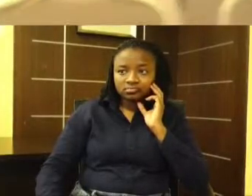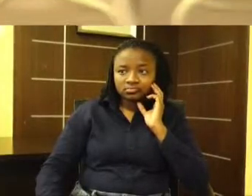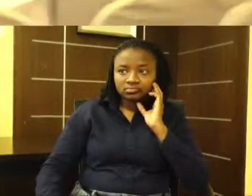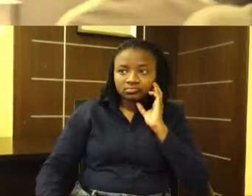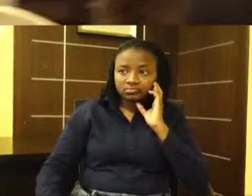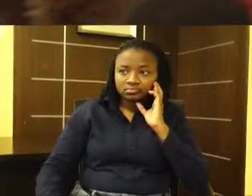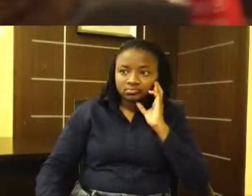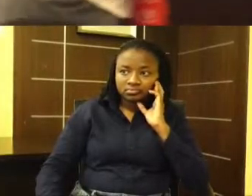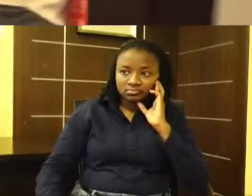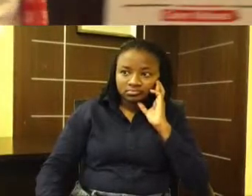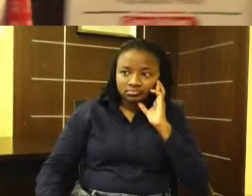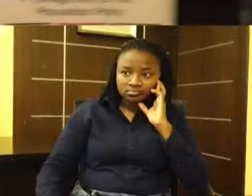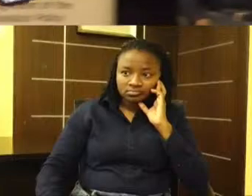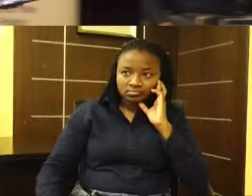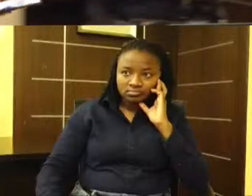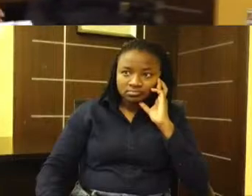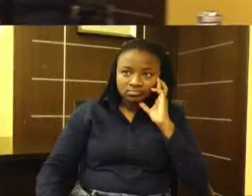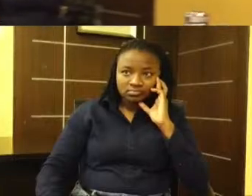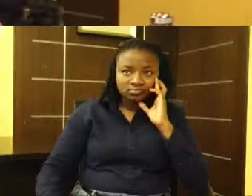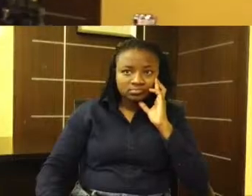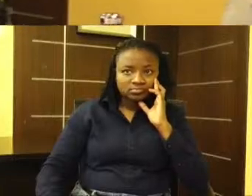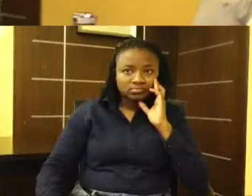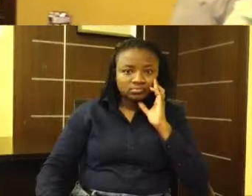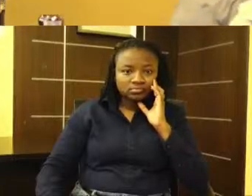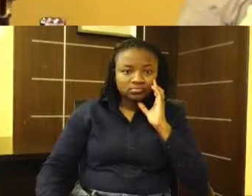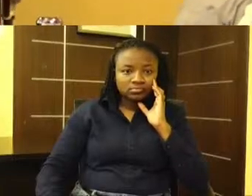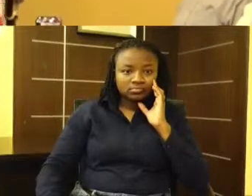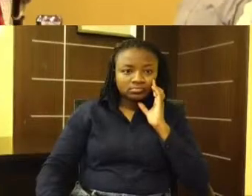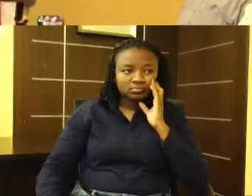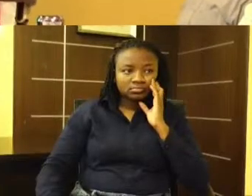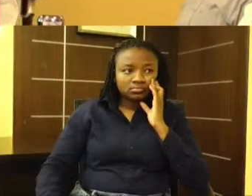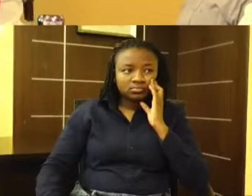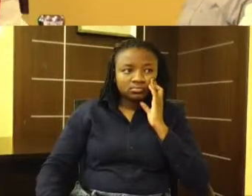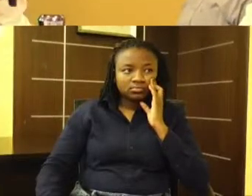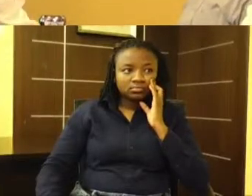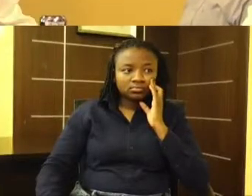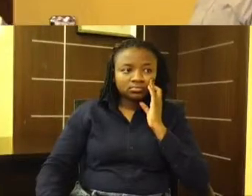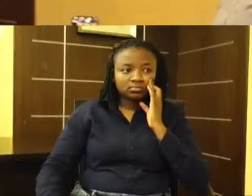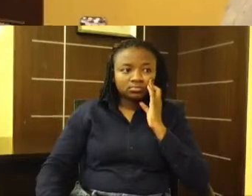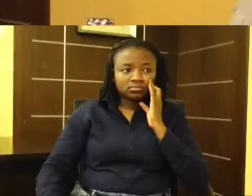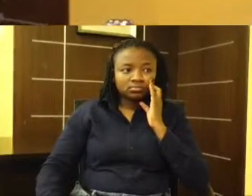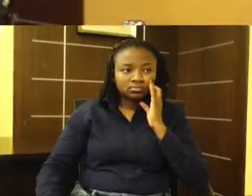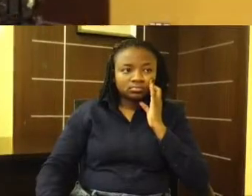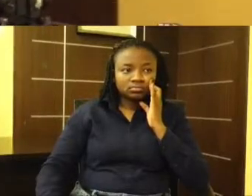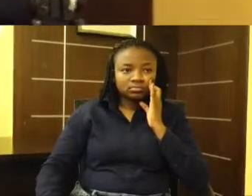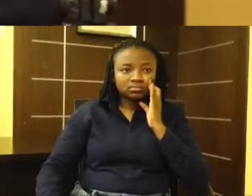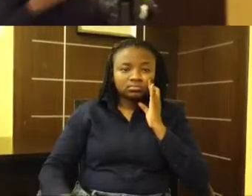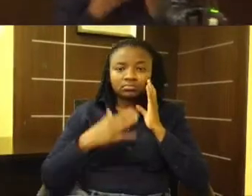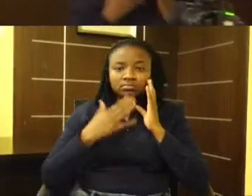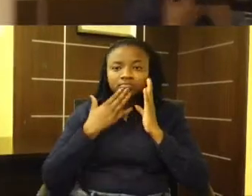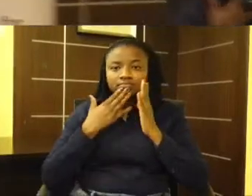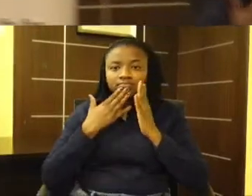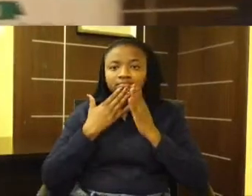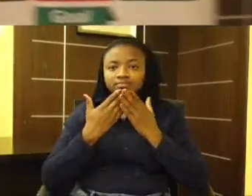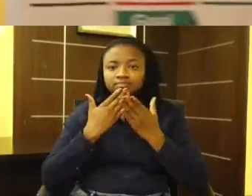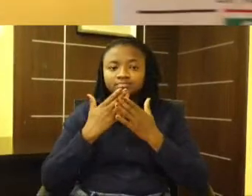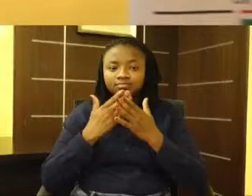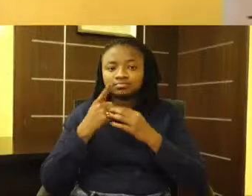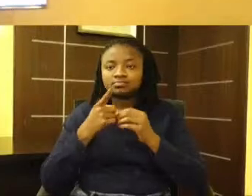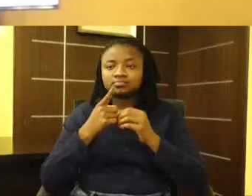Yes, thank you very much for making those provisions for our fellow citizens who